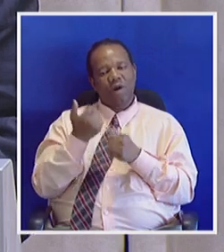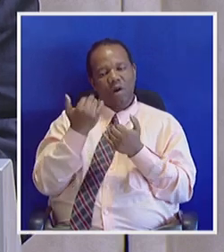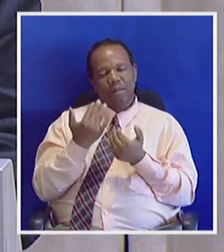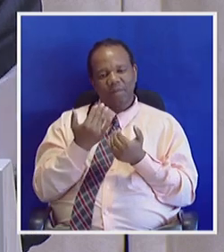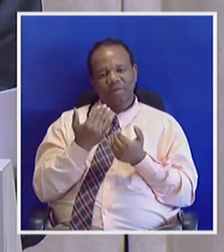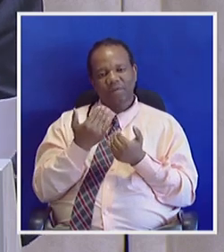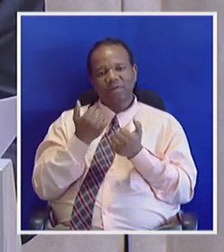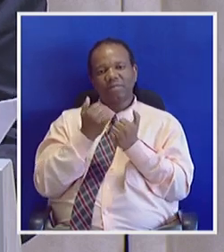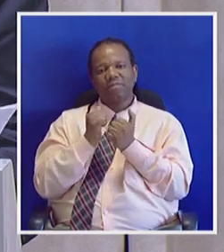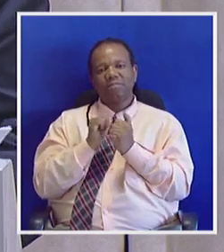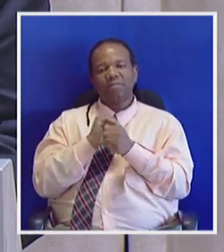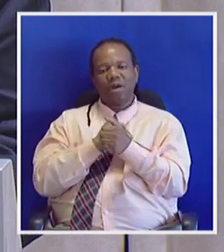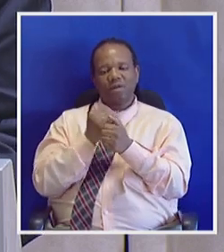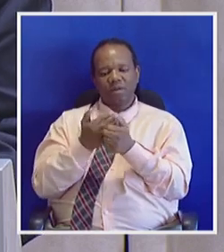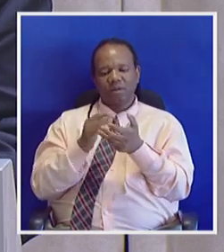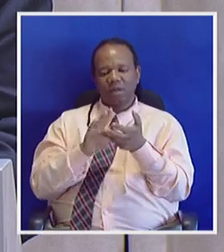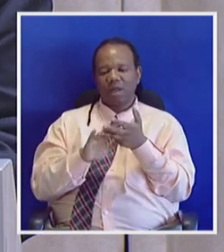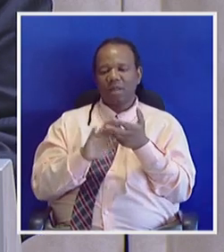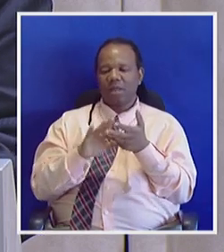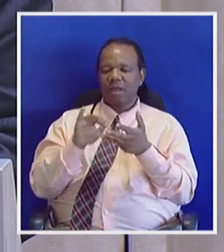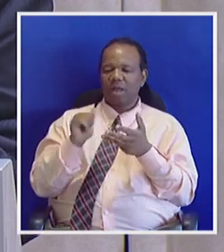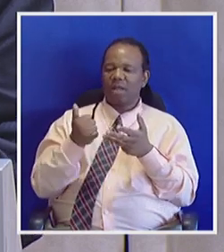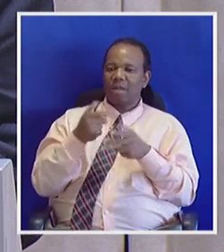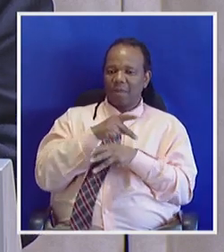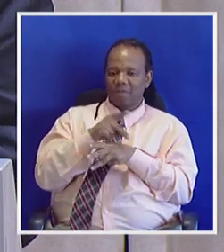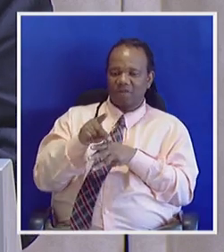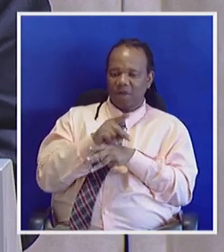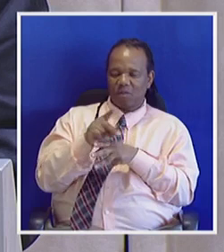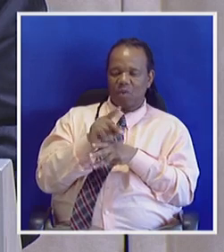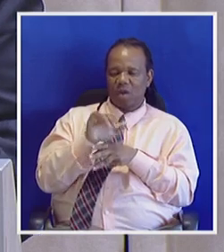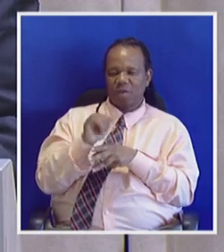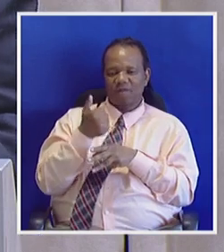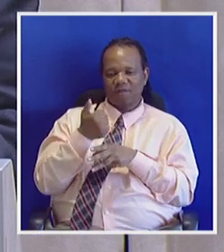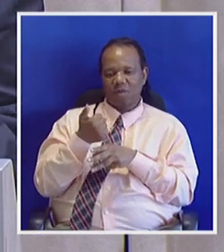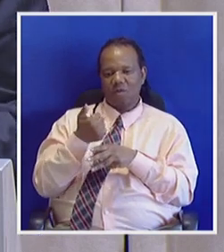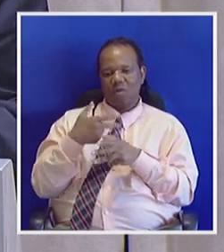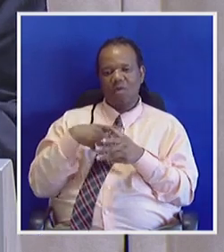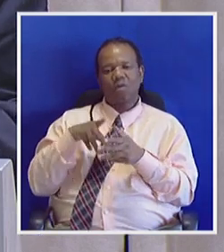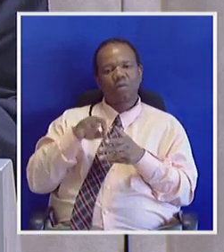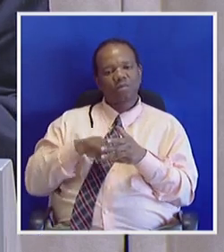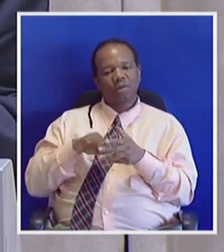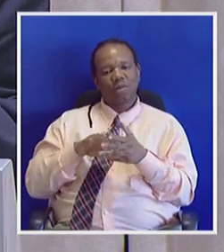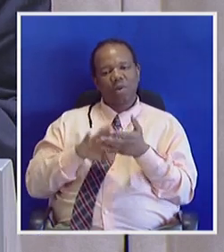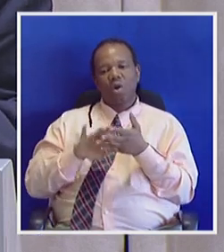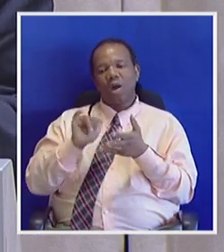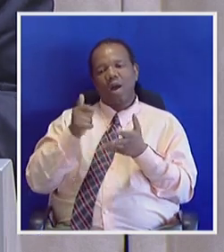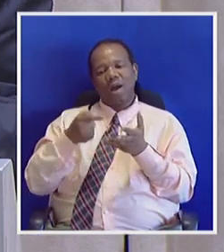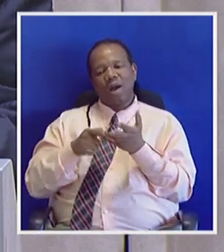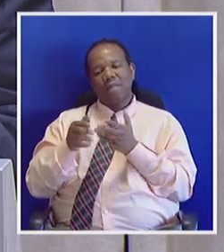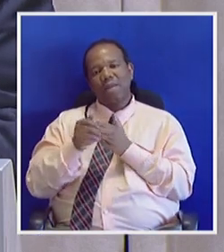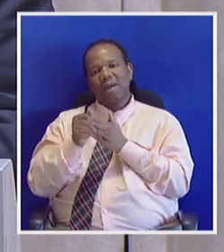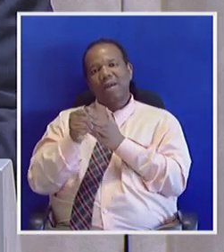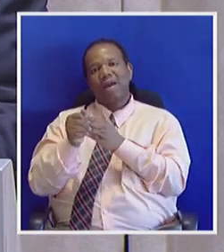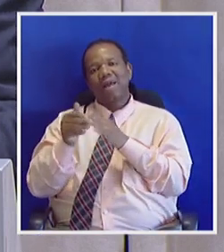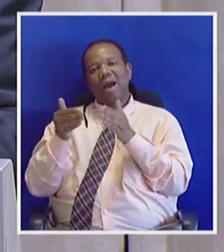the remuneration framework, as well as the guide for the appointment of persons to boards